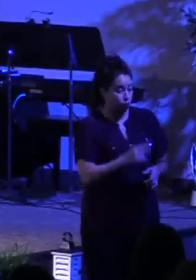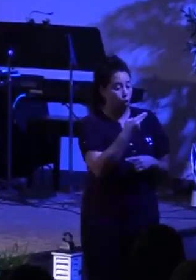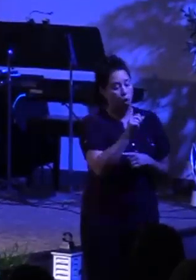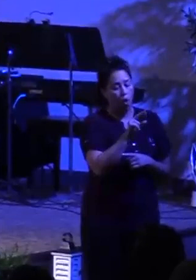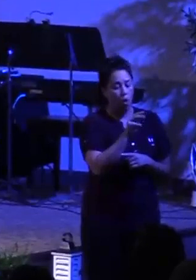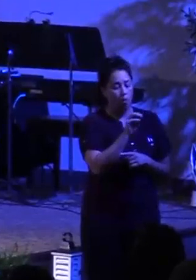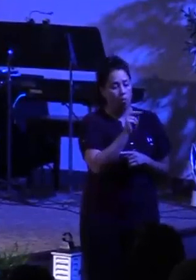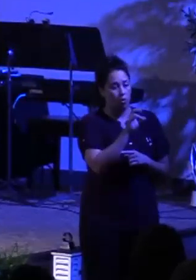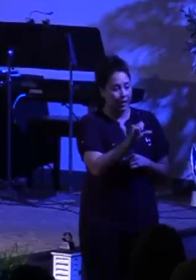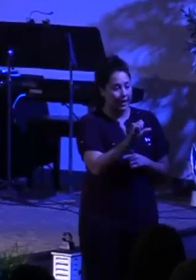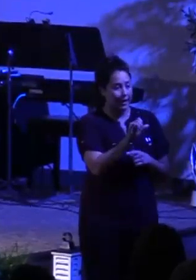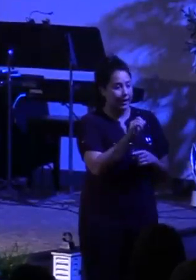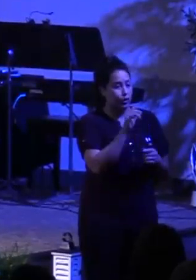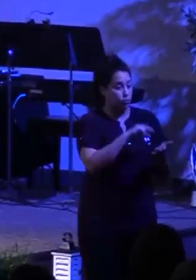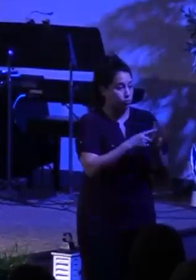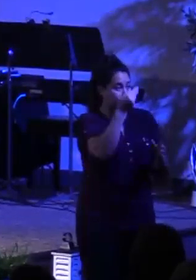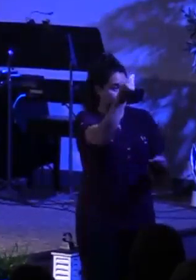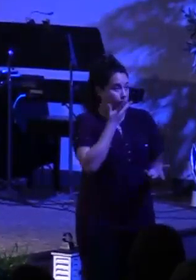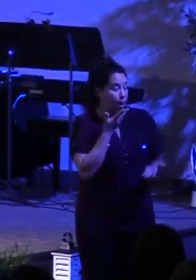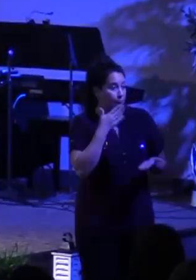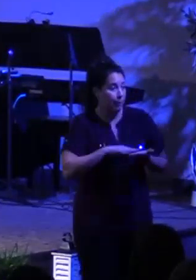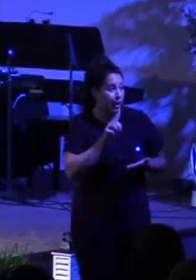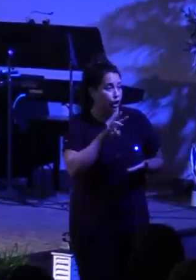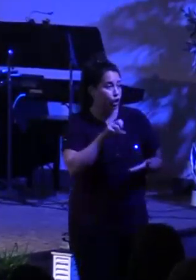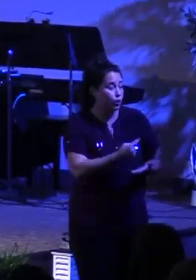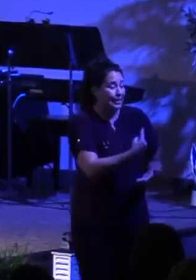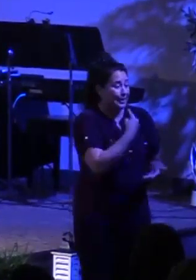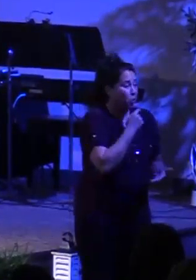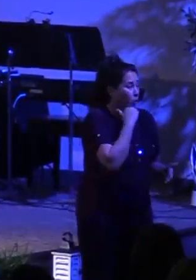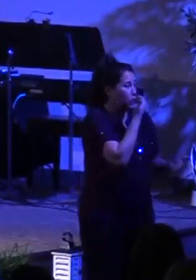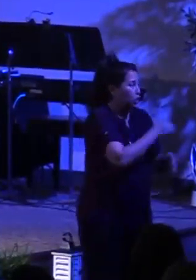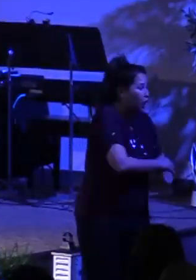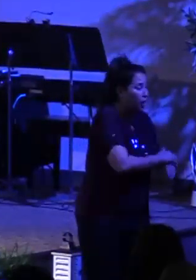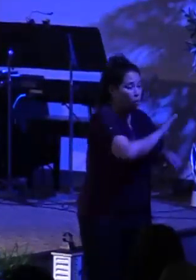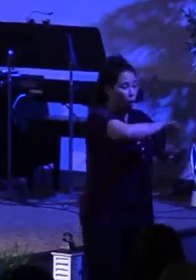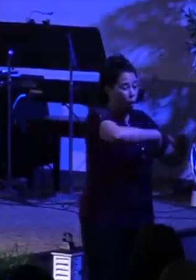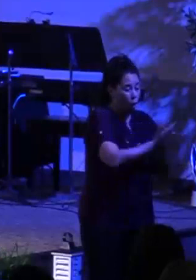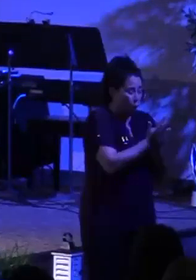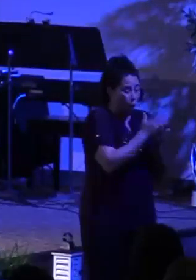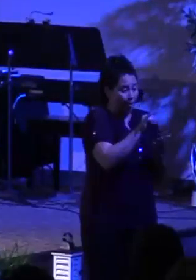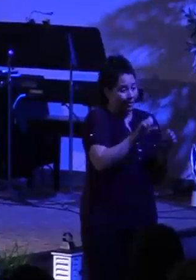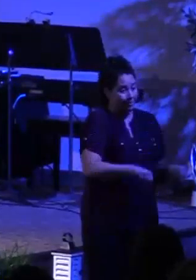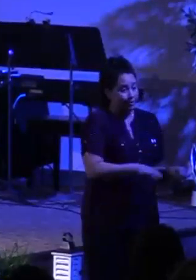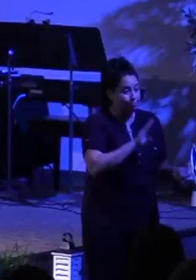and bad news and disappointment and shame, all the things that get in the way,